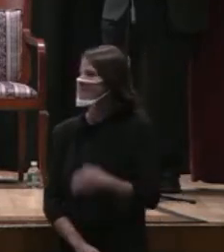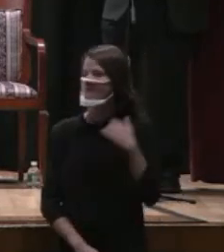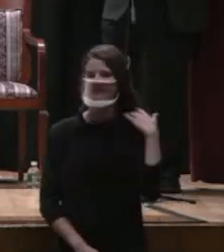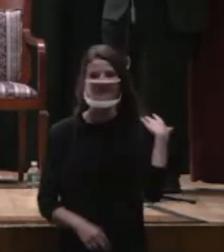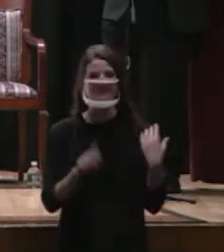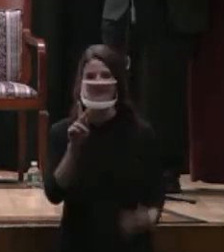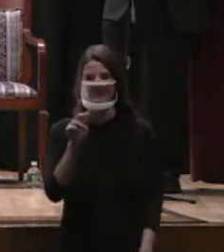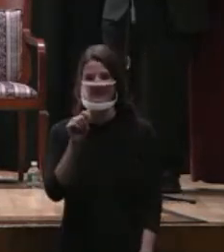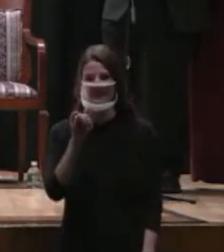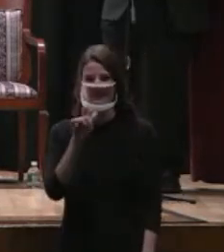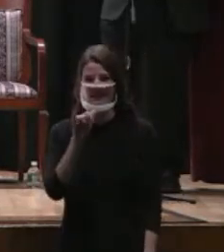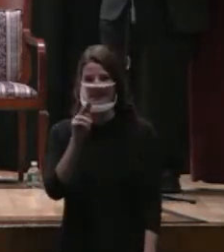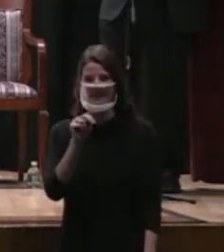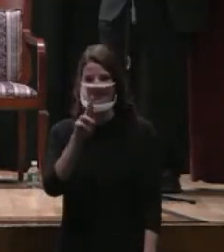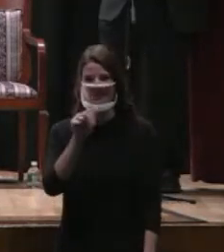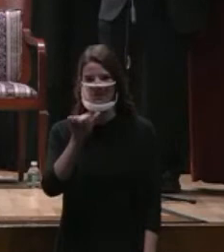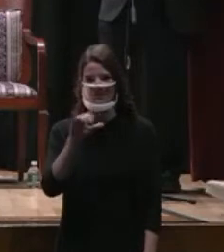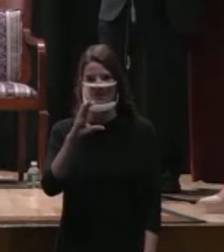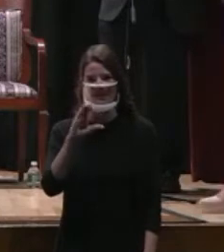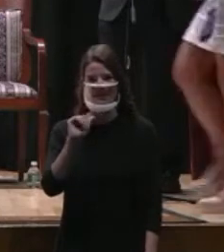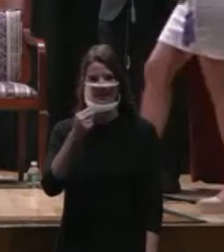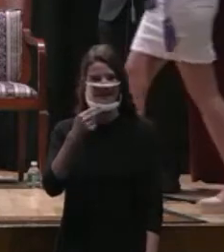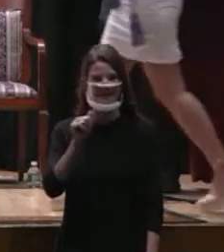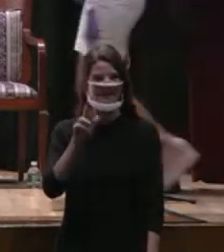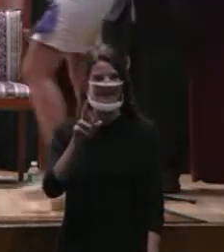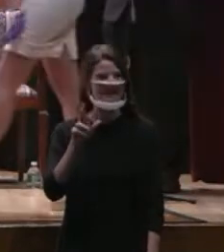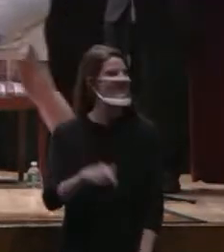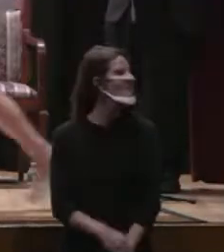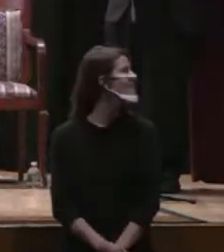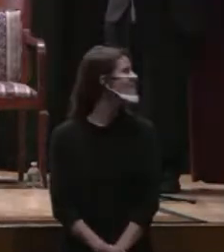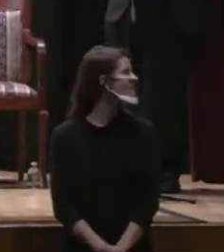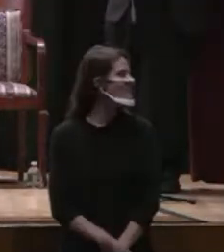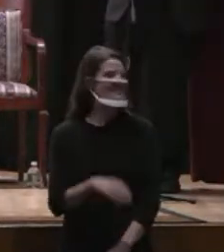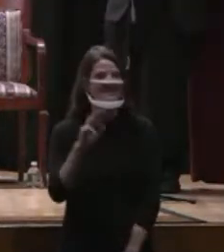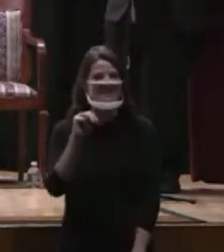Caitlin Ray Carhart, magna cum laude.